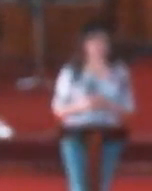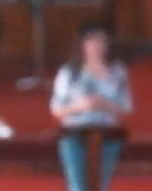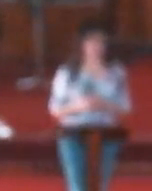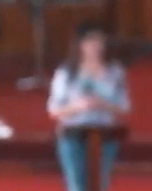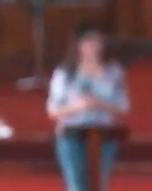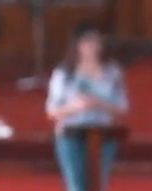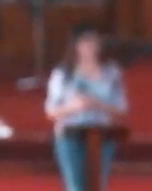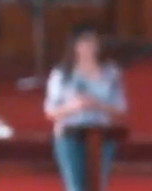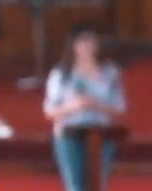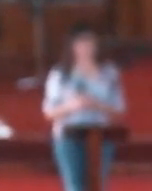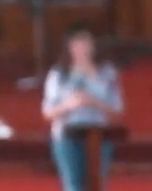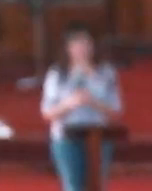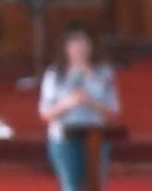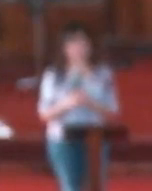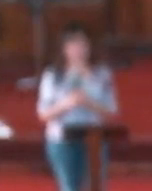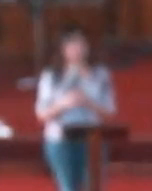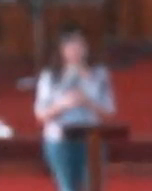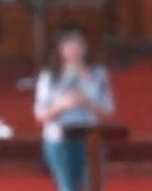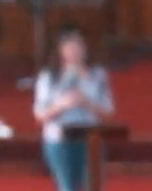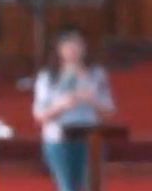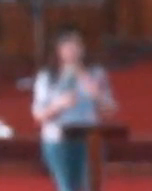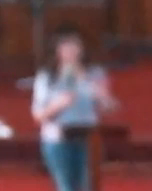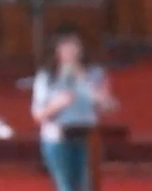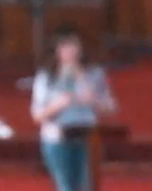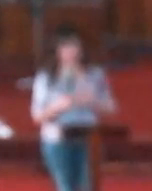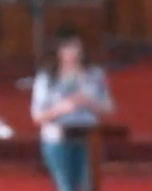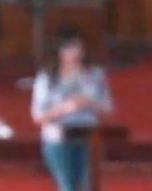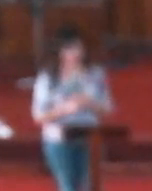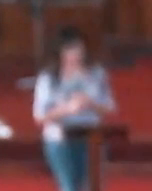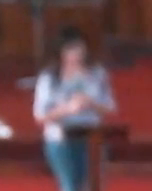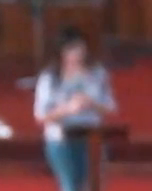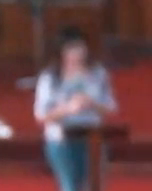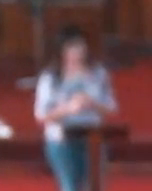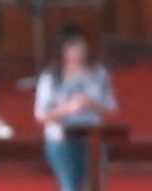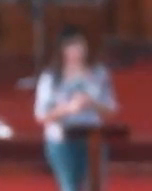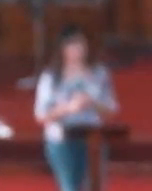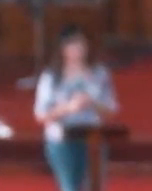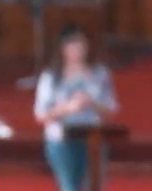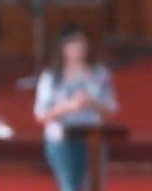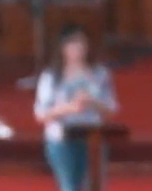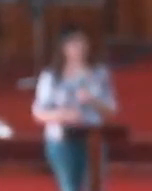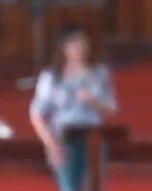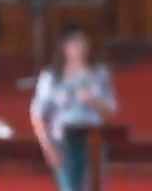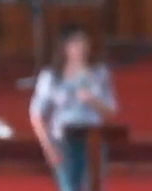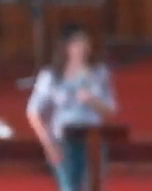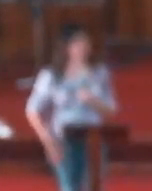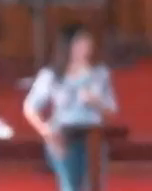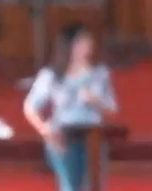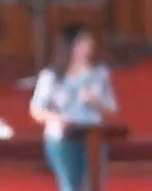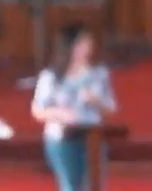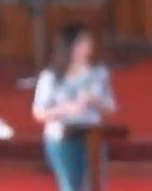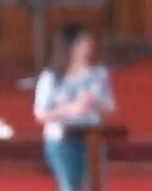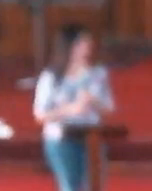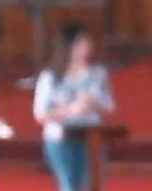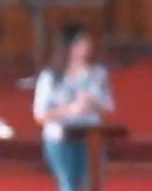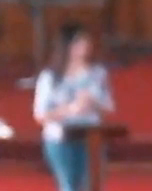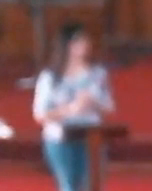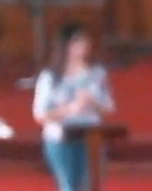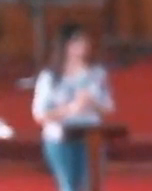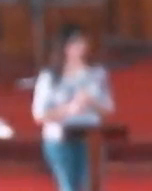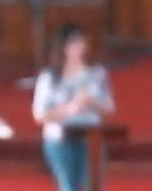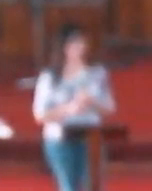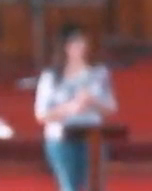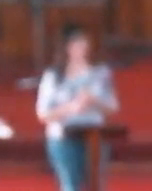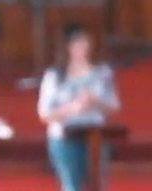Mi fe es en Dios. No. Our faith is in the Lord, not in the words that we speak. Y hay muchas, si